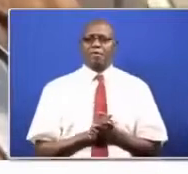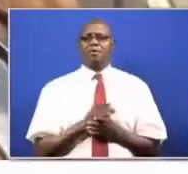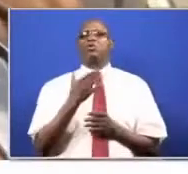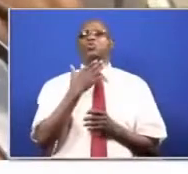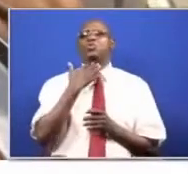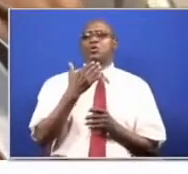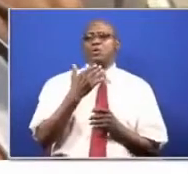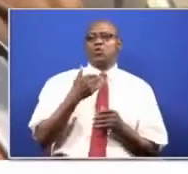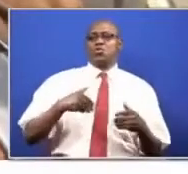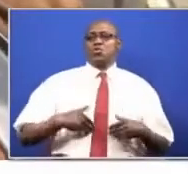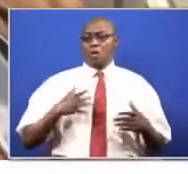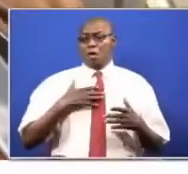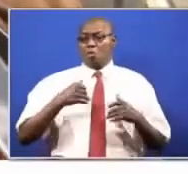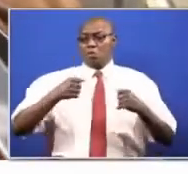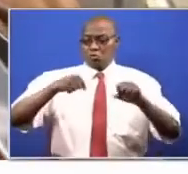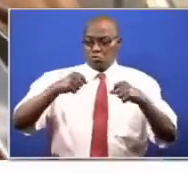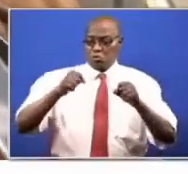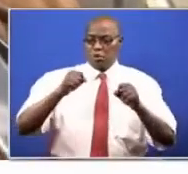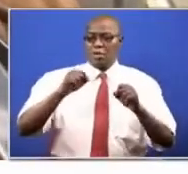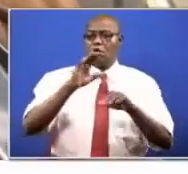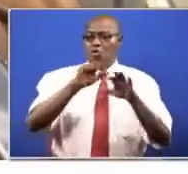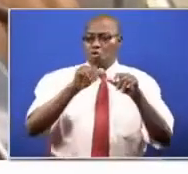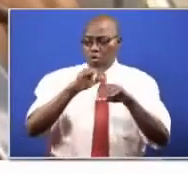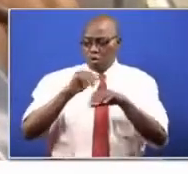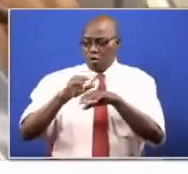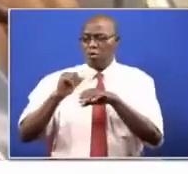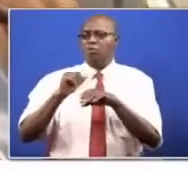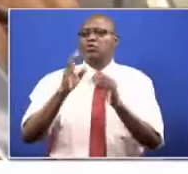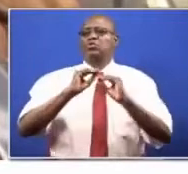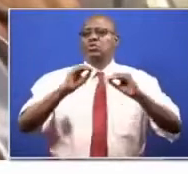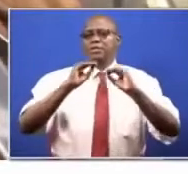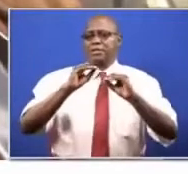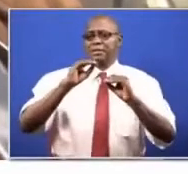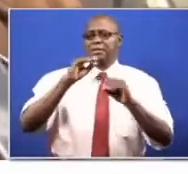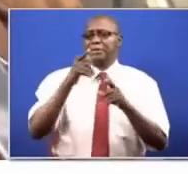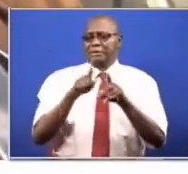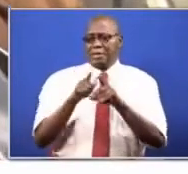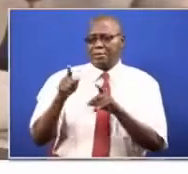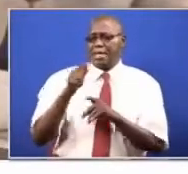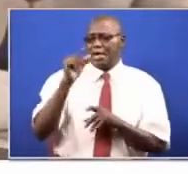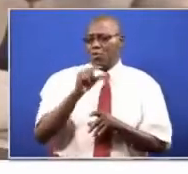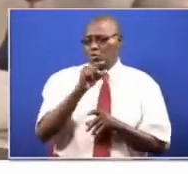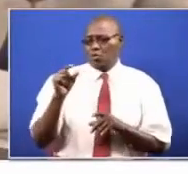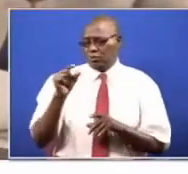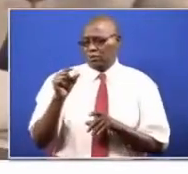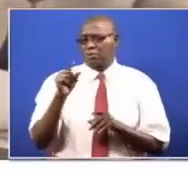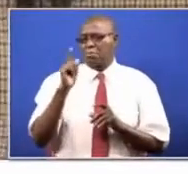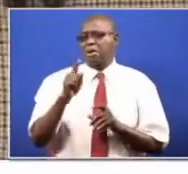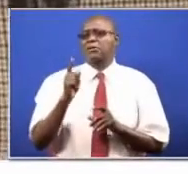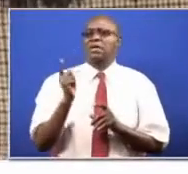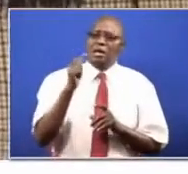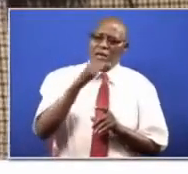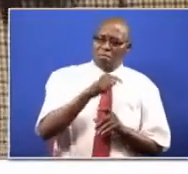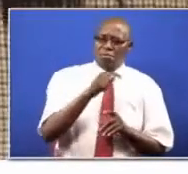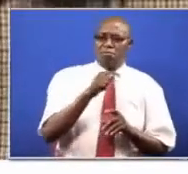Boda, wakati wanaitwa kwa training, wanaitwa kwa training kama hizi za Red Cross, waweze kuattend ndio waweze kupata